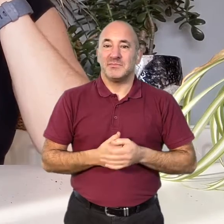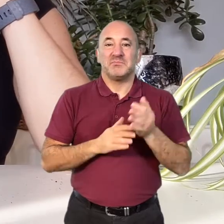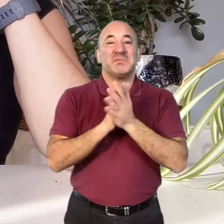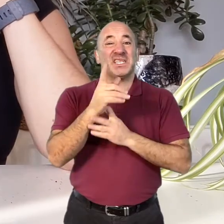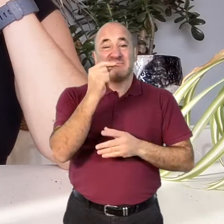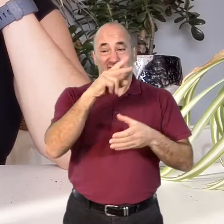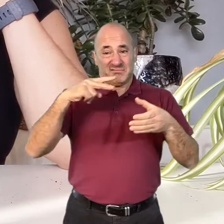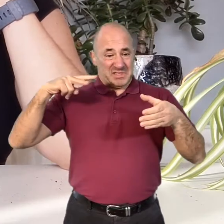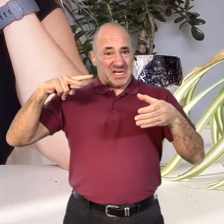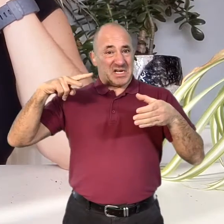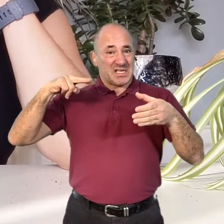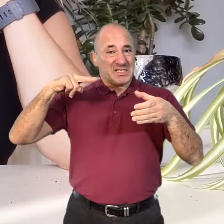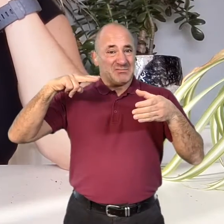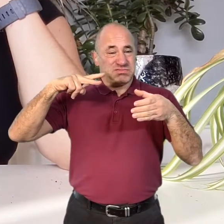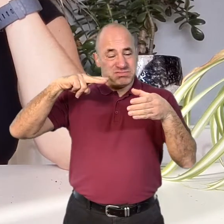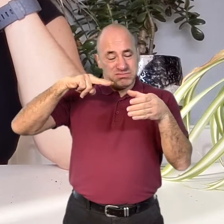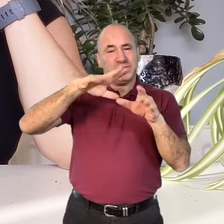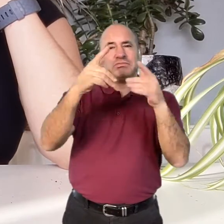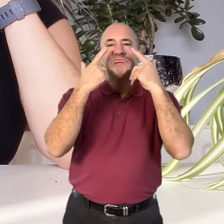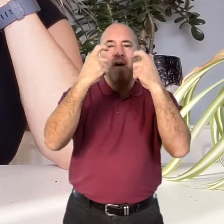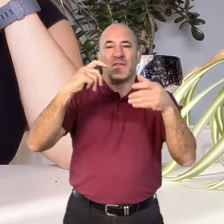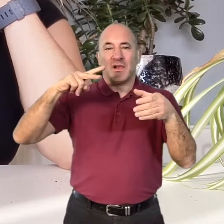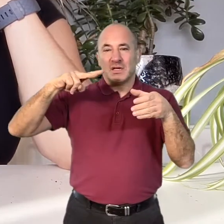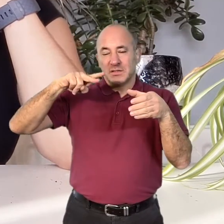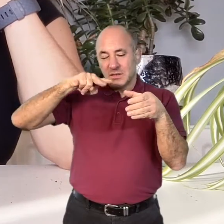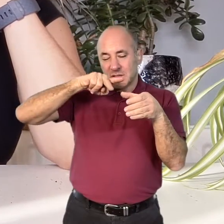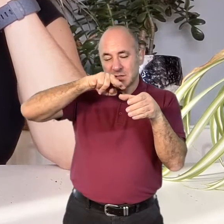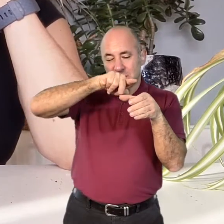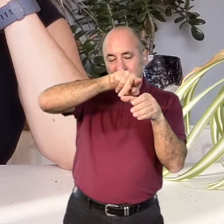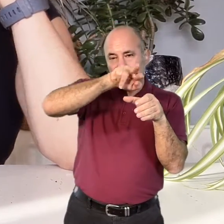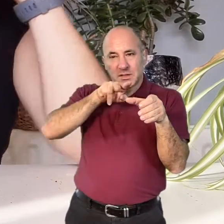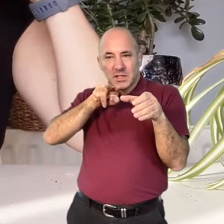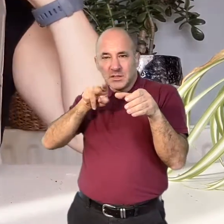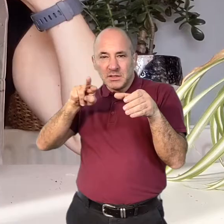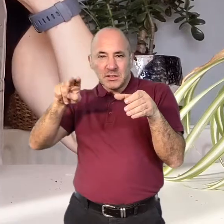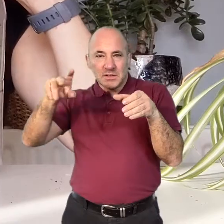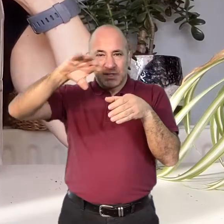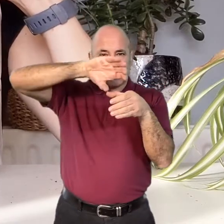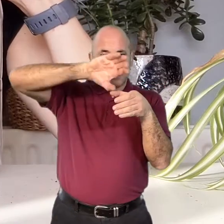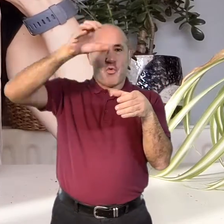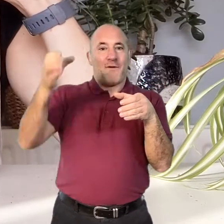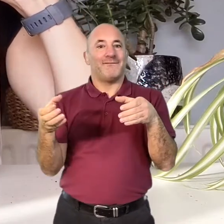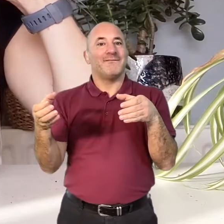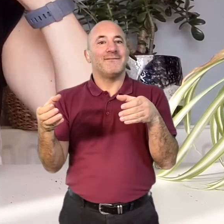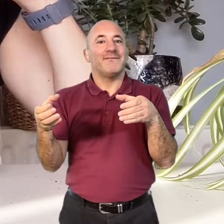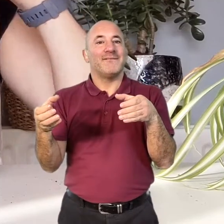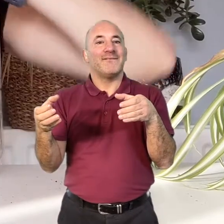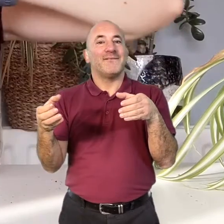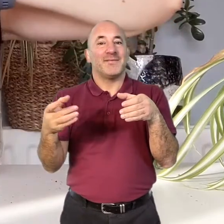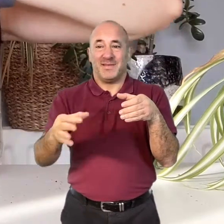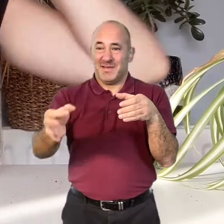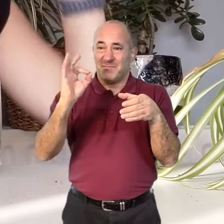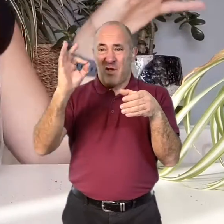And if you wanted to, you could cut into the bottle here with scissors carefully, and you